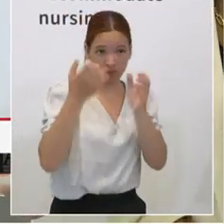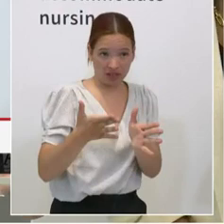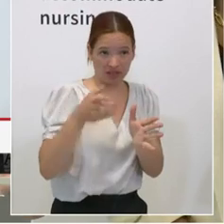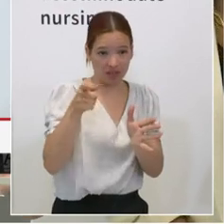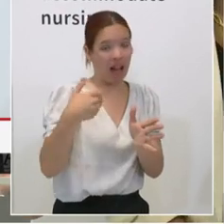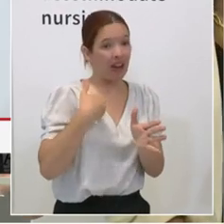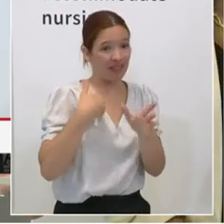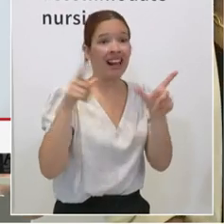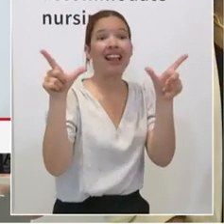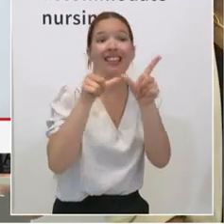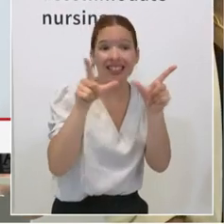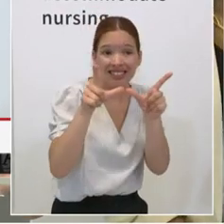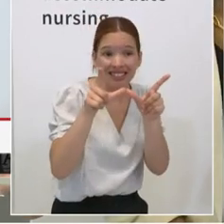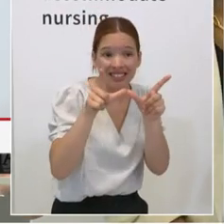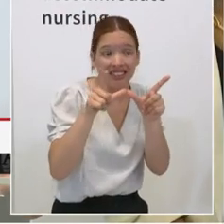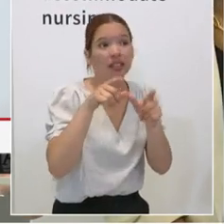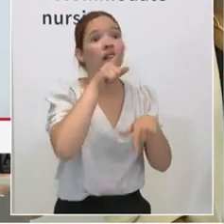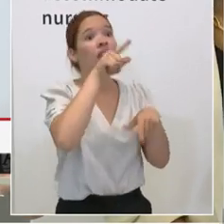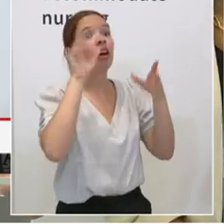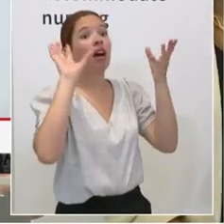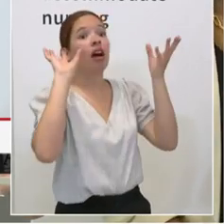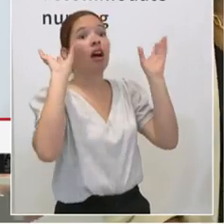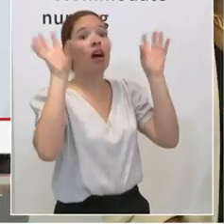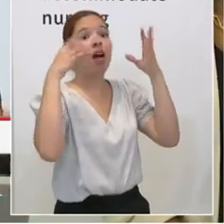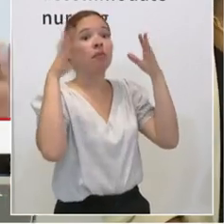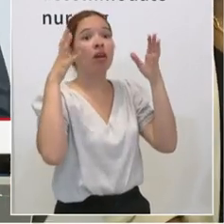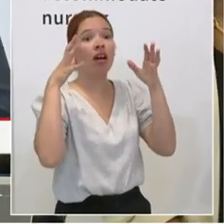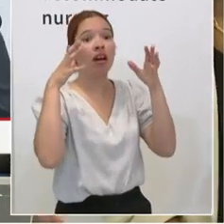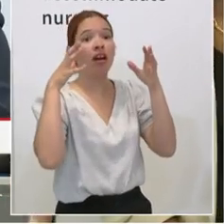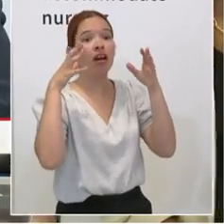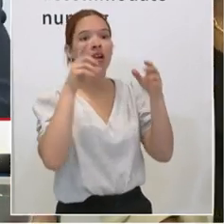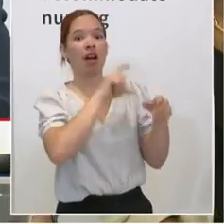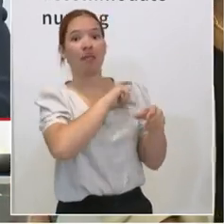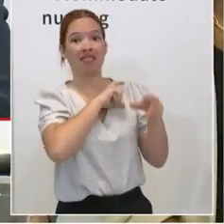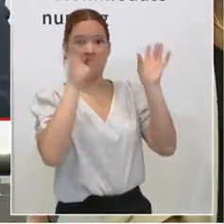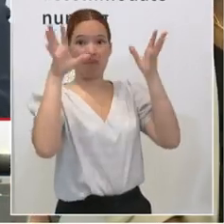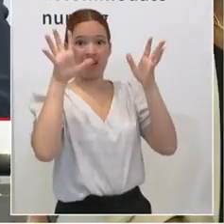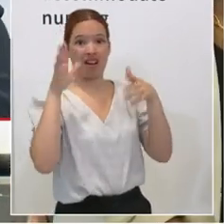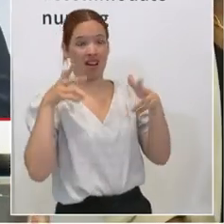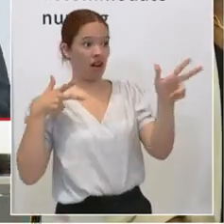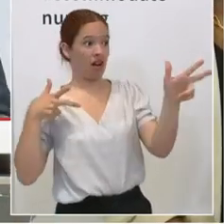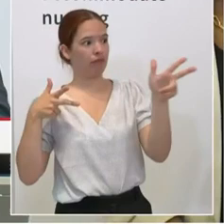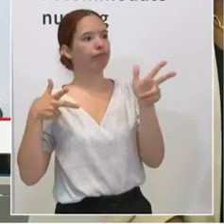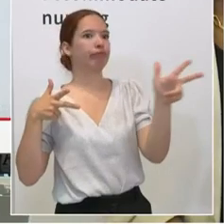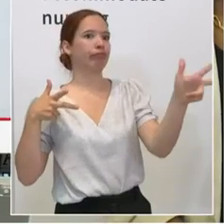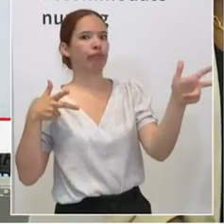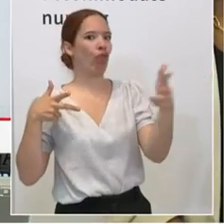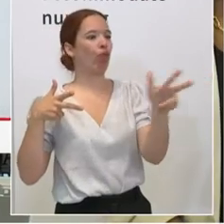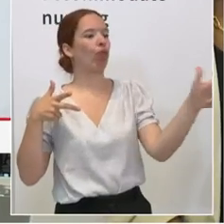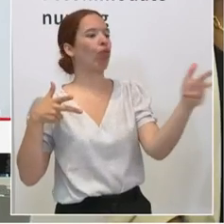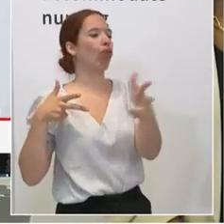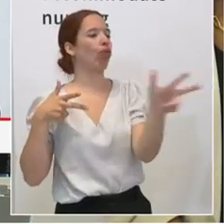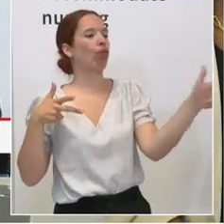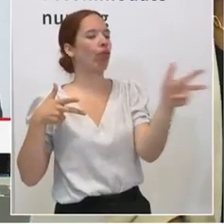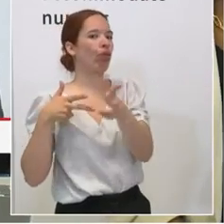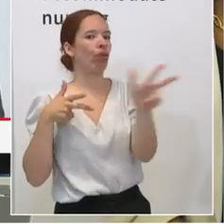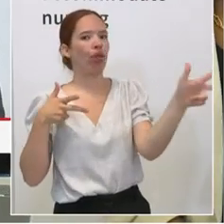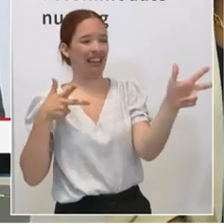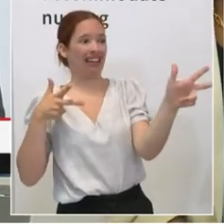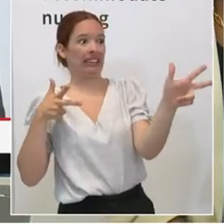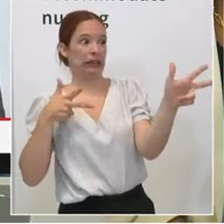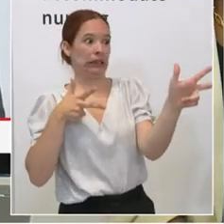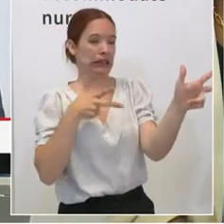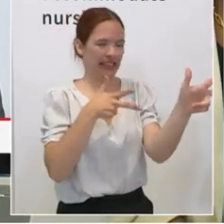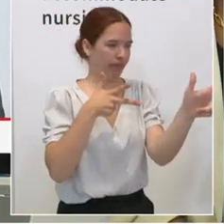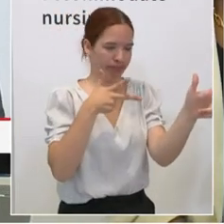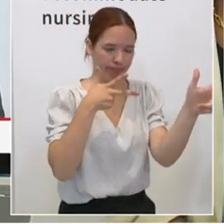caused a crash that killed 3 people. So I don't want to ever lose the fact of where the